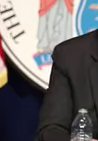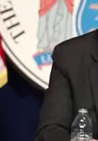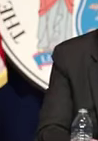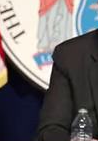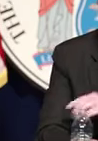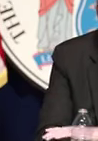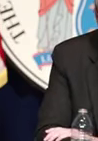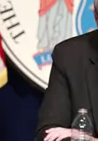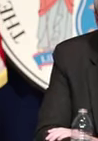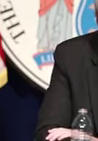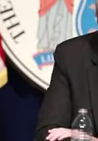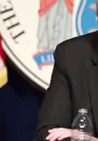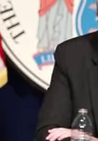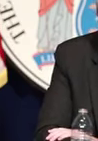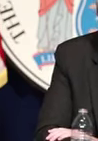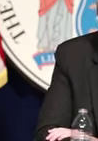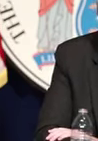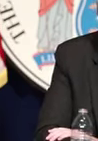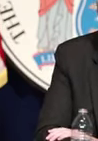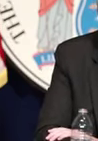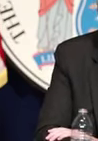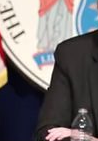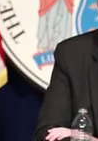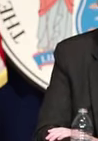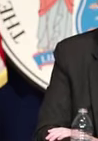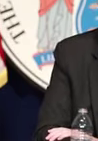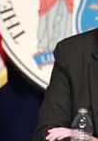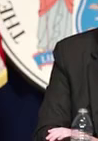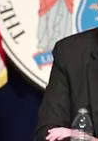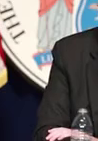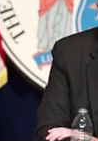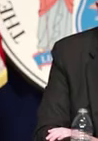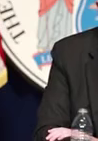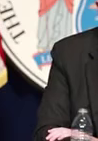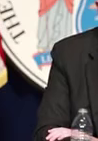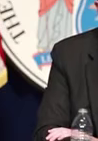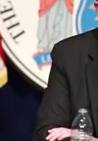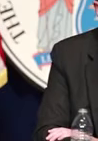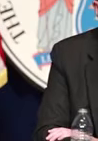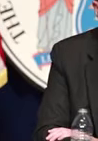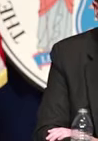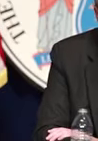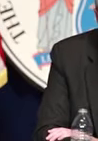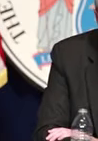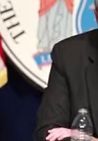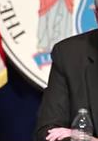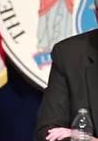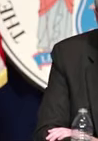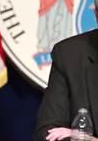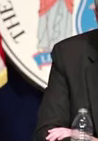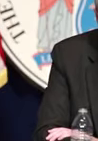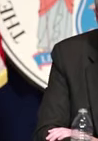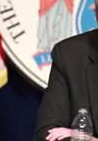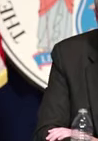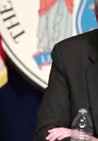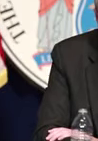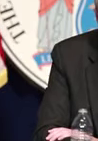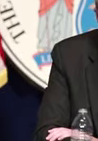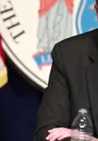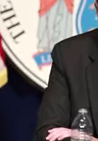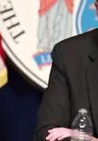500 tests. The Bergen Community College site will be open tomorrow at 8 a.m., again for a maximum of